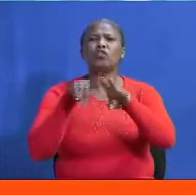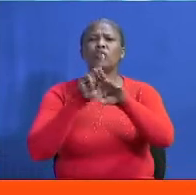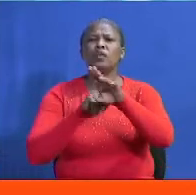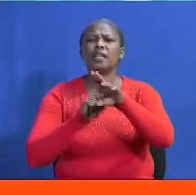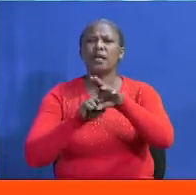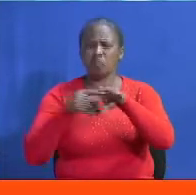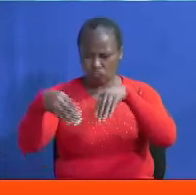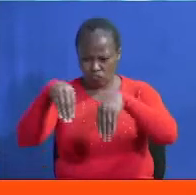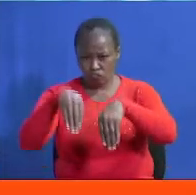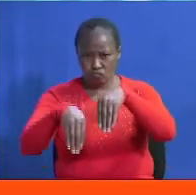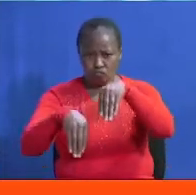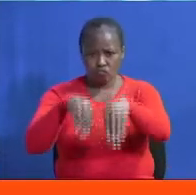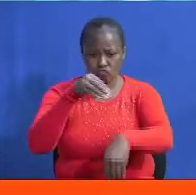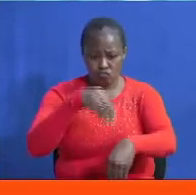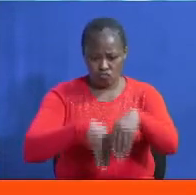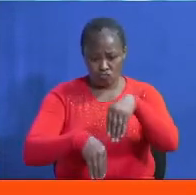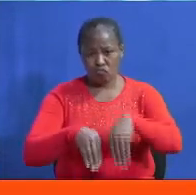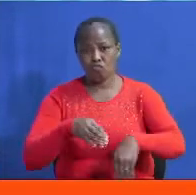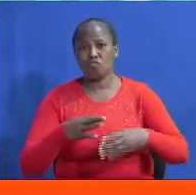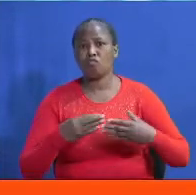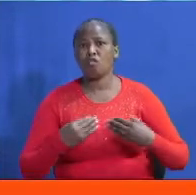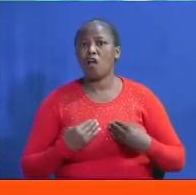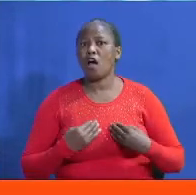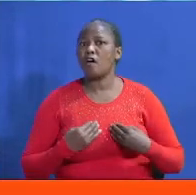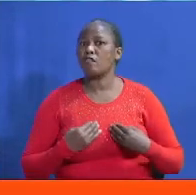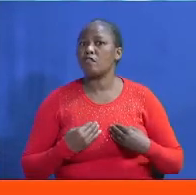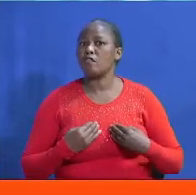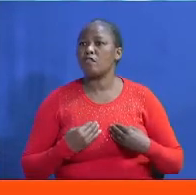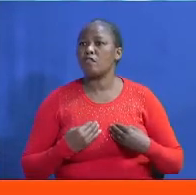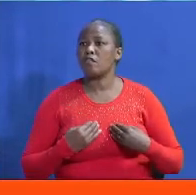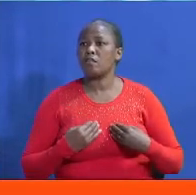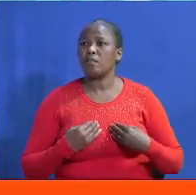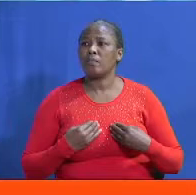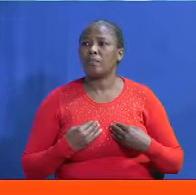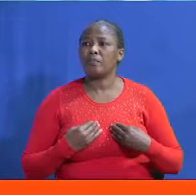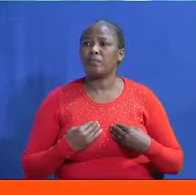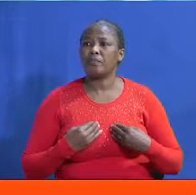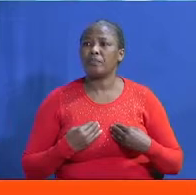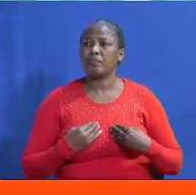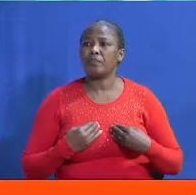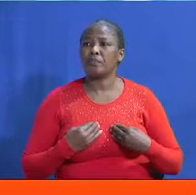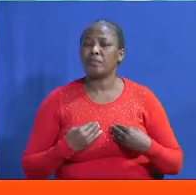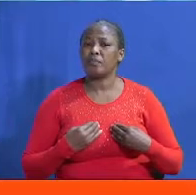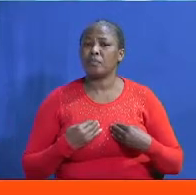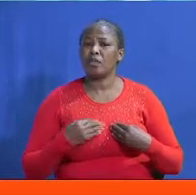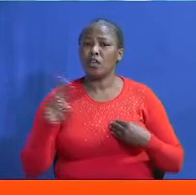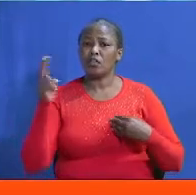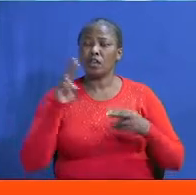when conducting elections. Mm-hmm. So the second reason is, the second principle